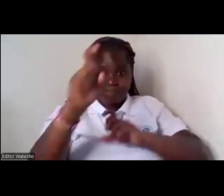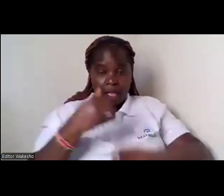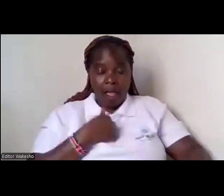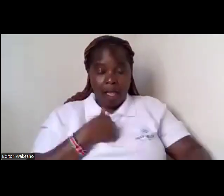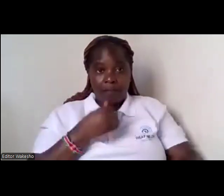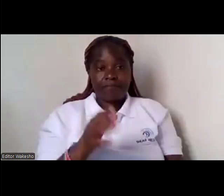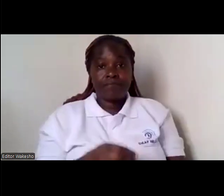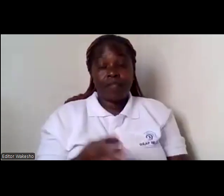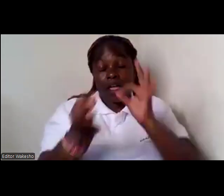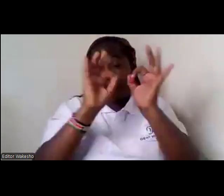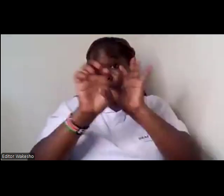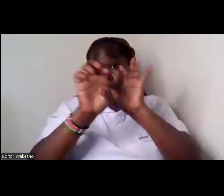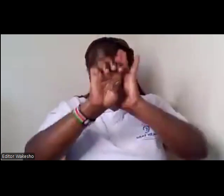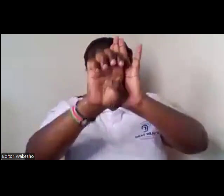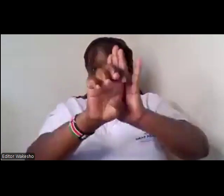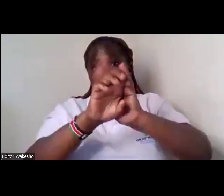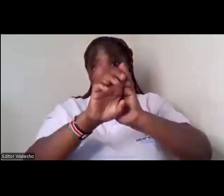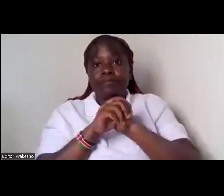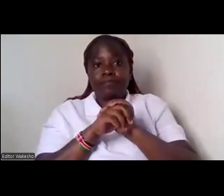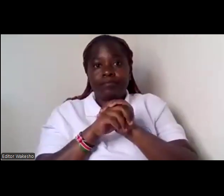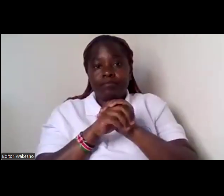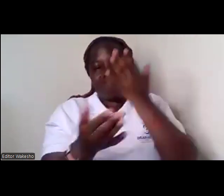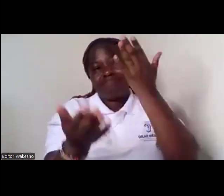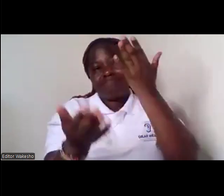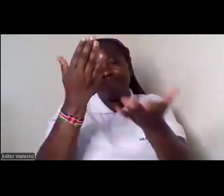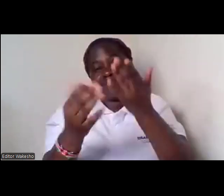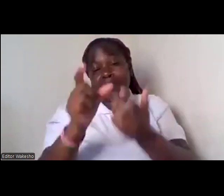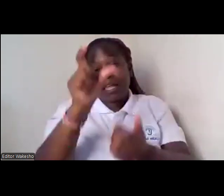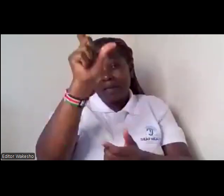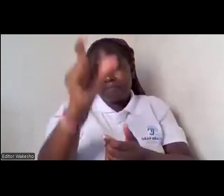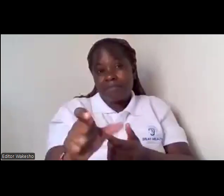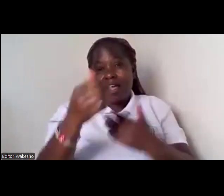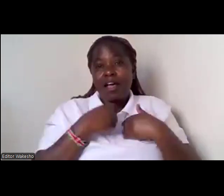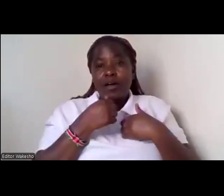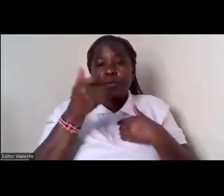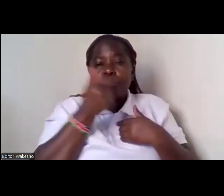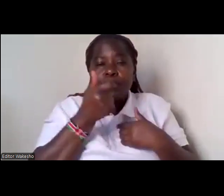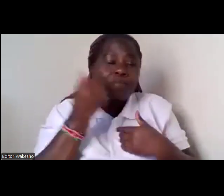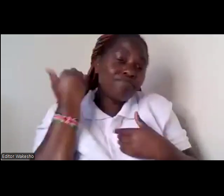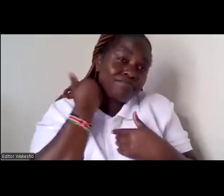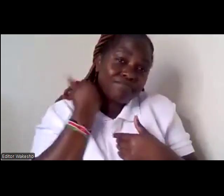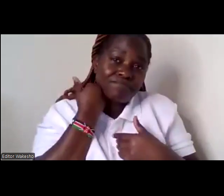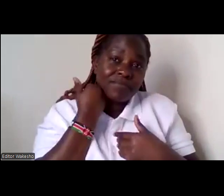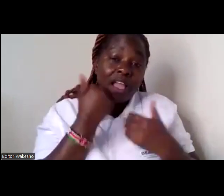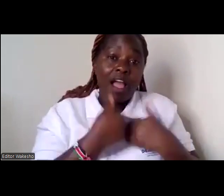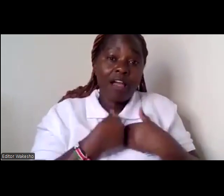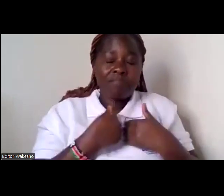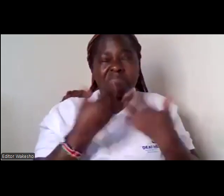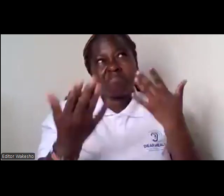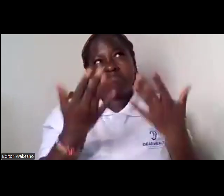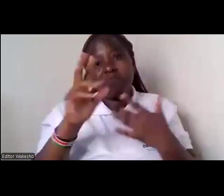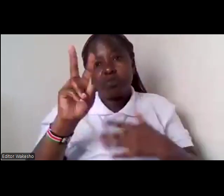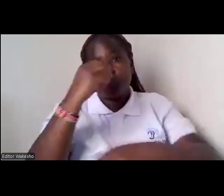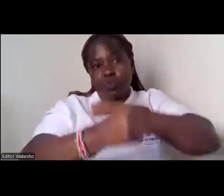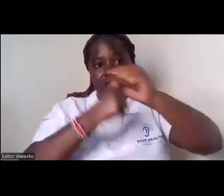If, for example, maybe someone has been having these painful cramps for about 2